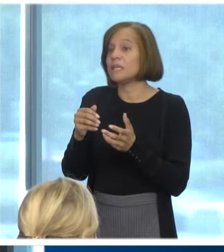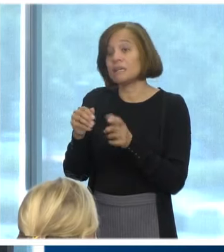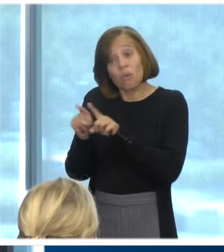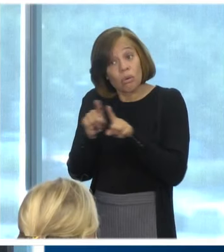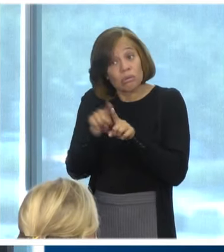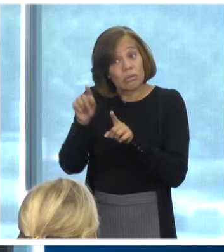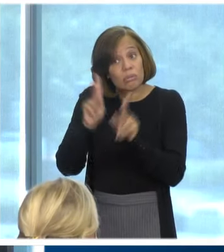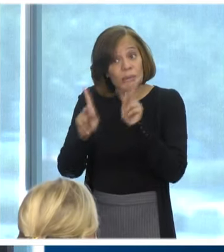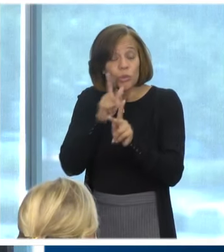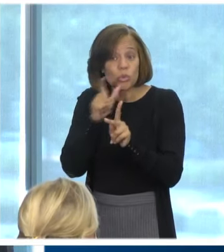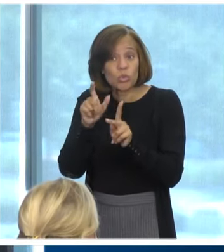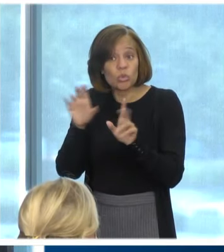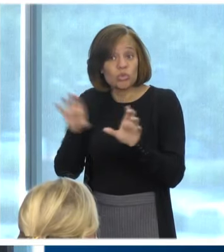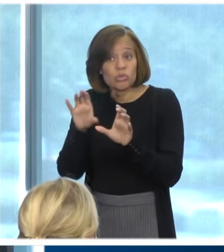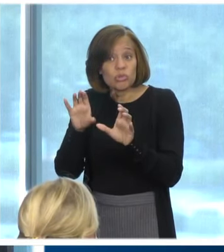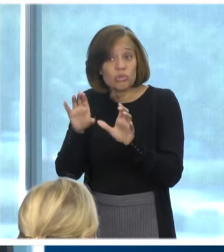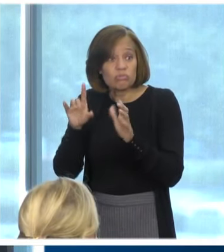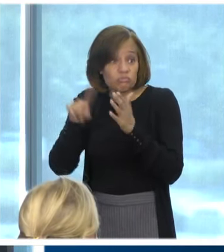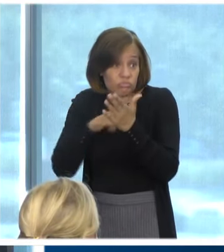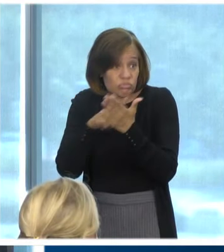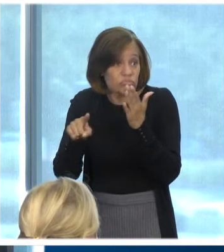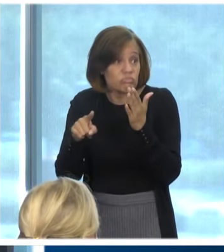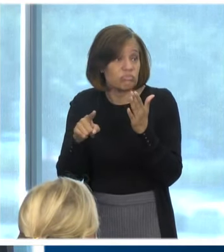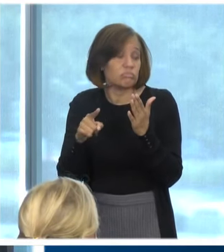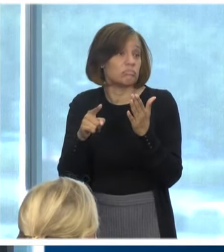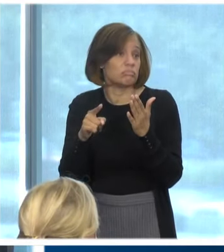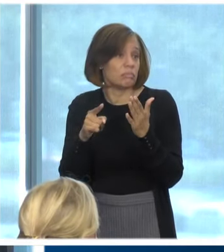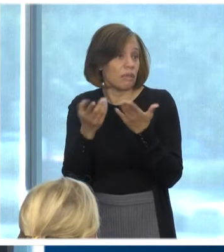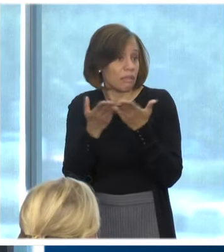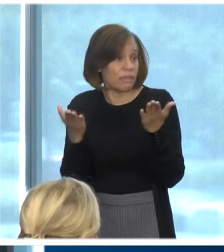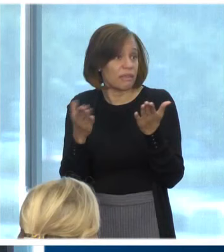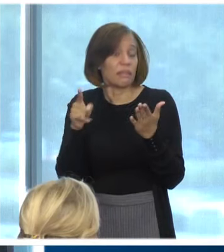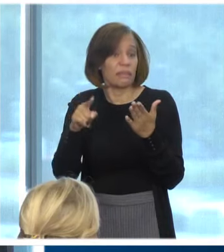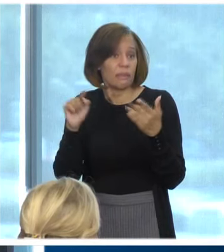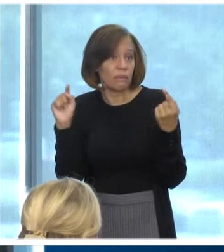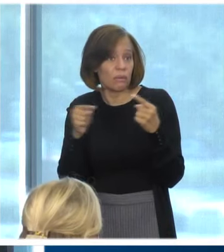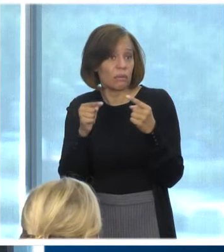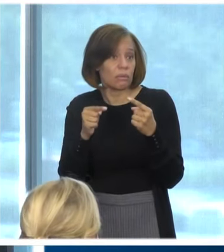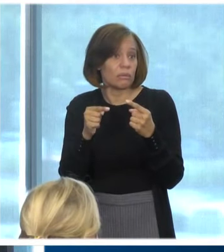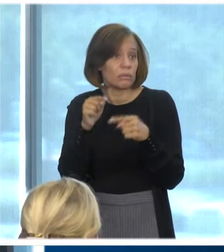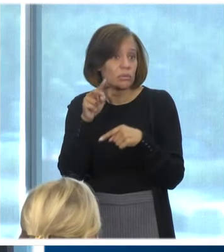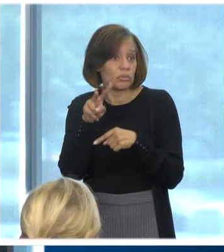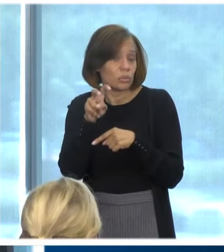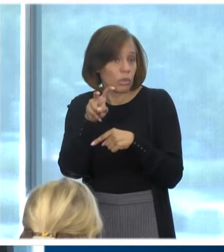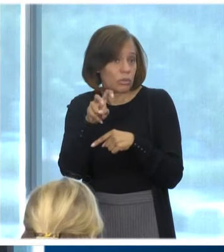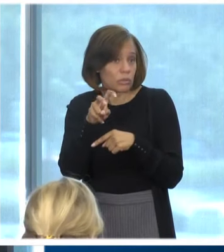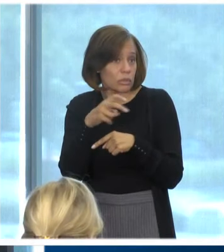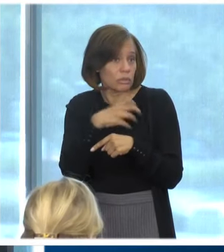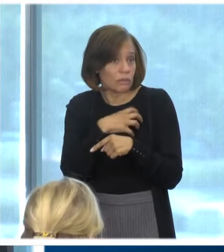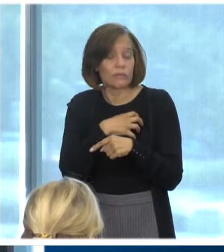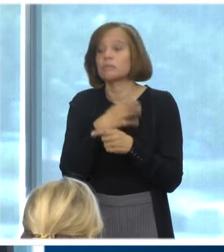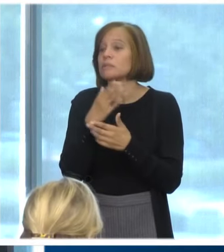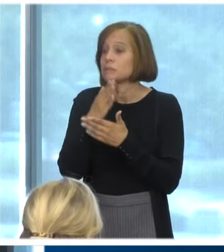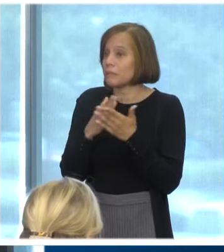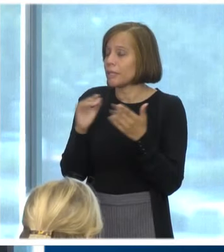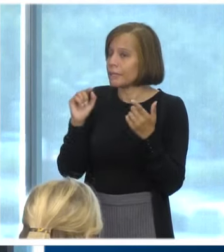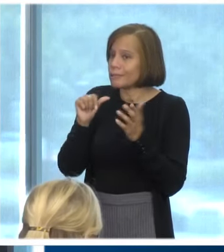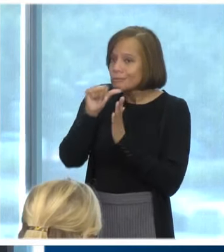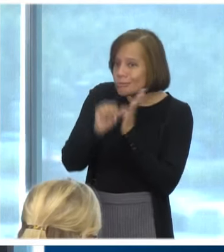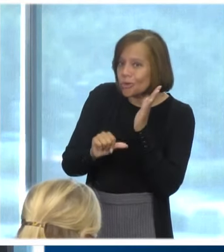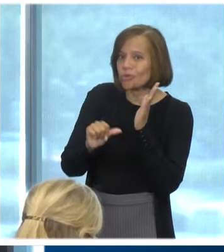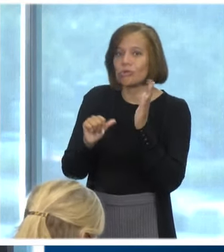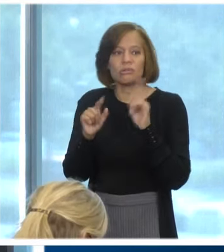harm to these officers and did injure over 200 officers, some who remain off work today and have had surgeries and